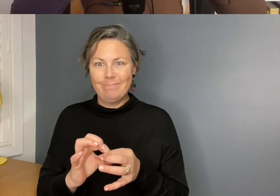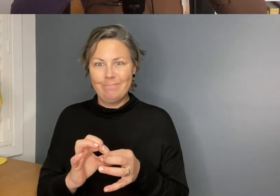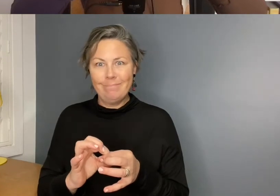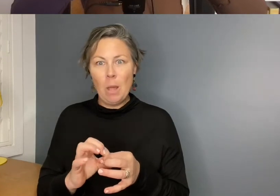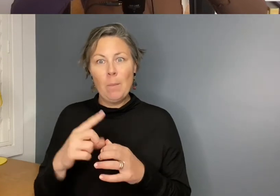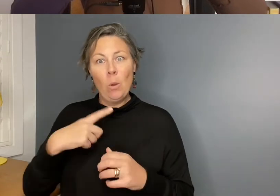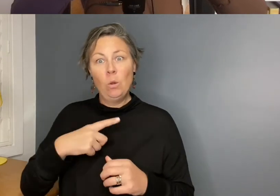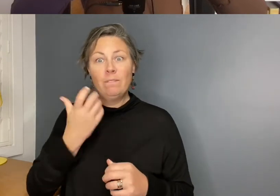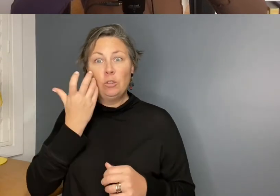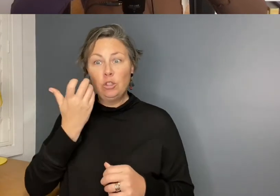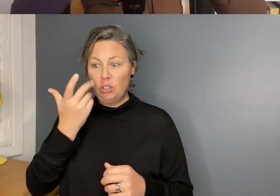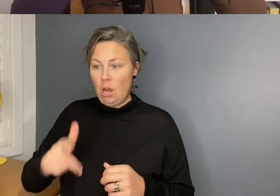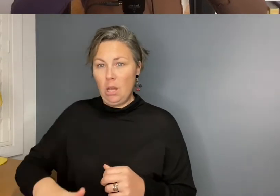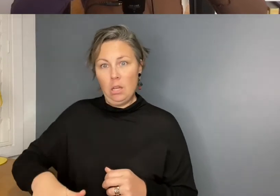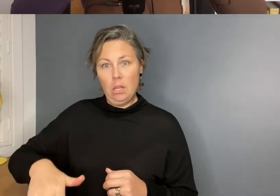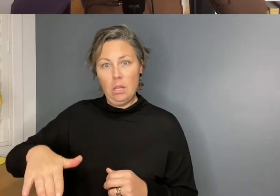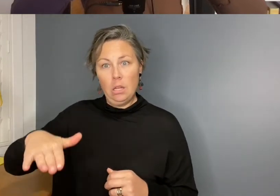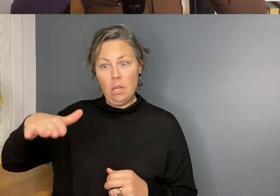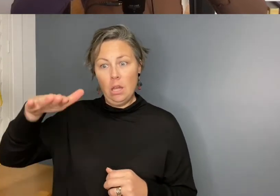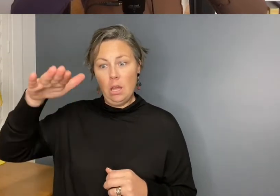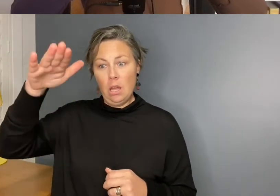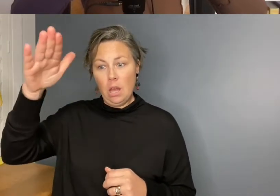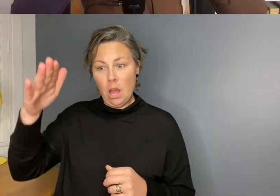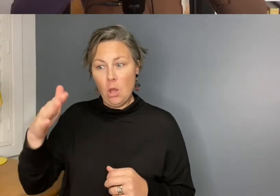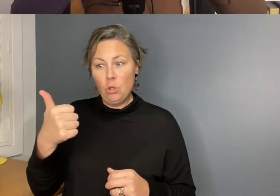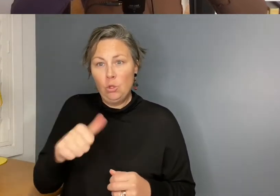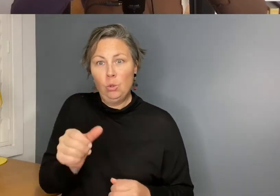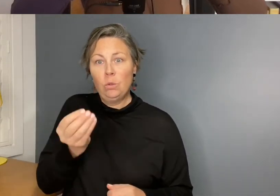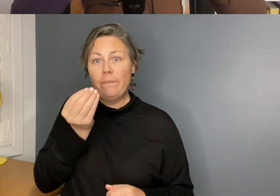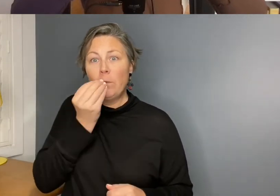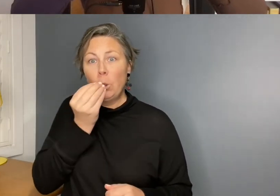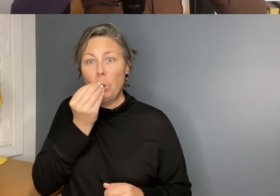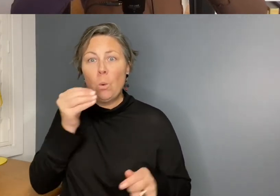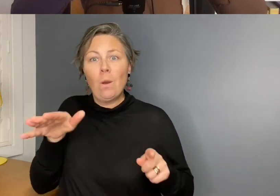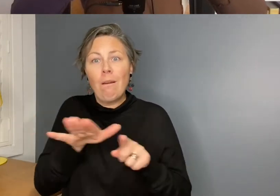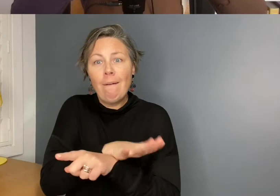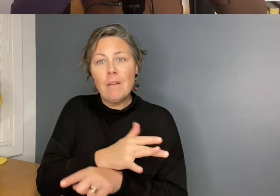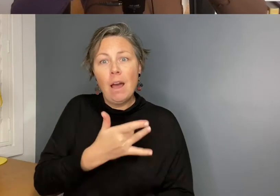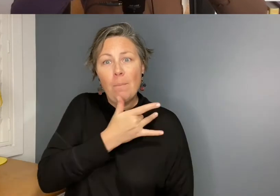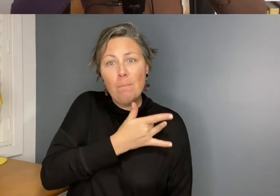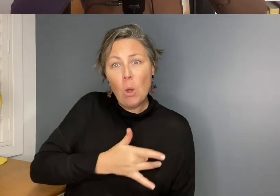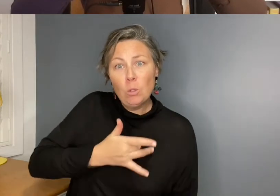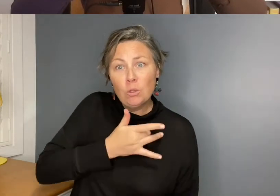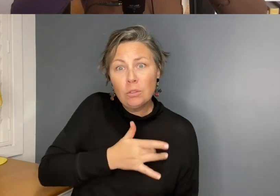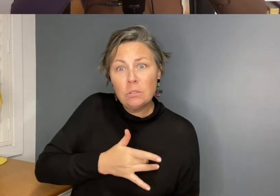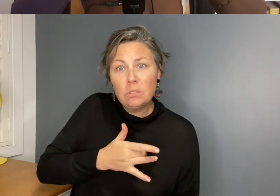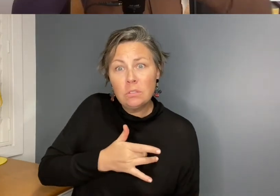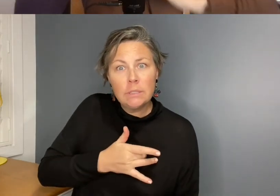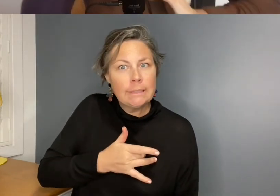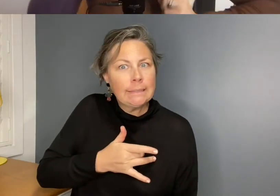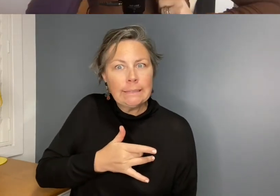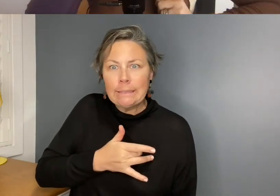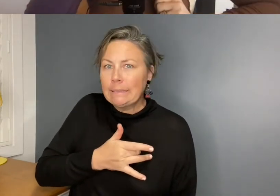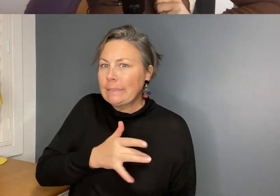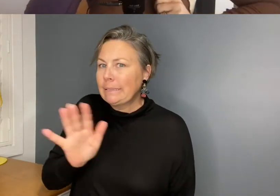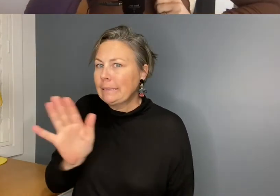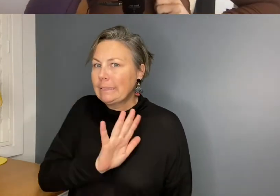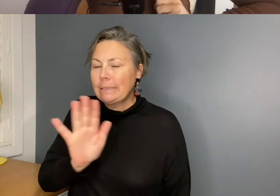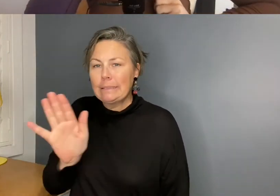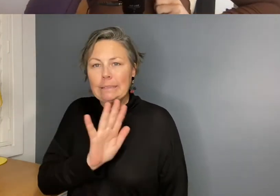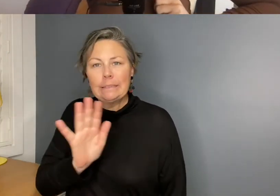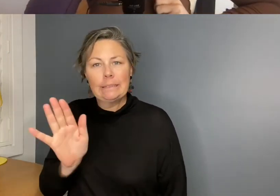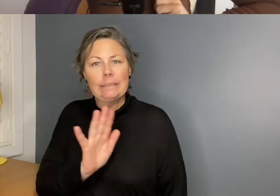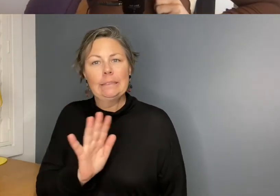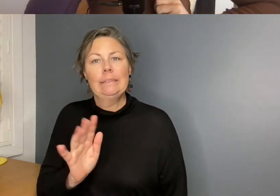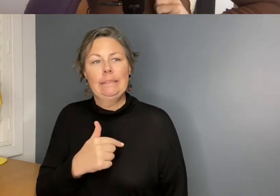unhealthy relationships with food and emotions. It starts right from that pleasing your mother by eating widely. So